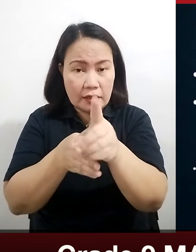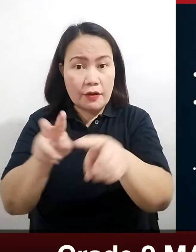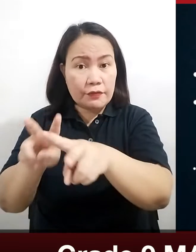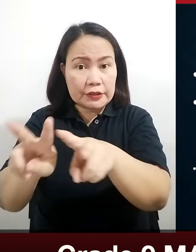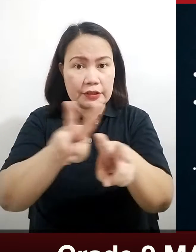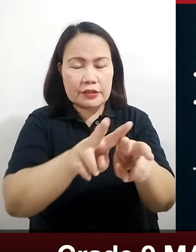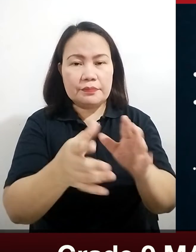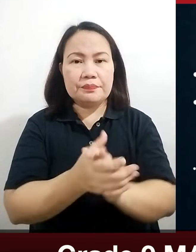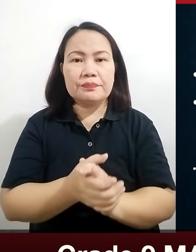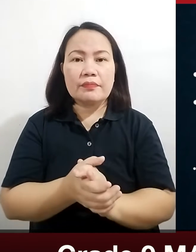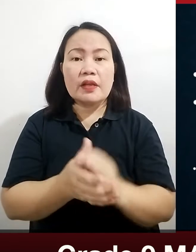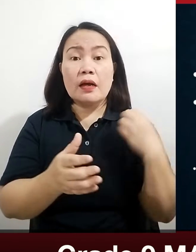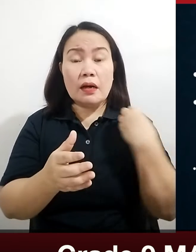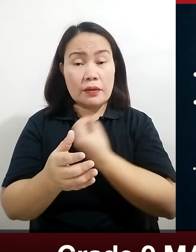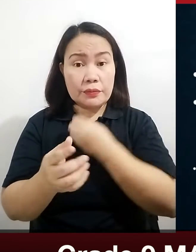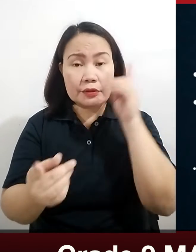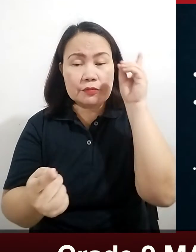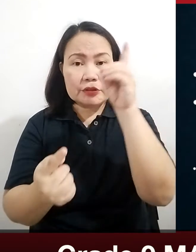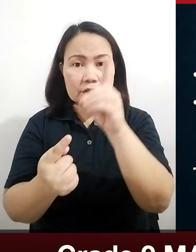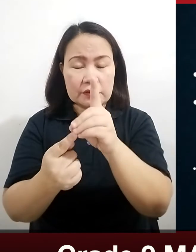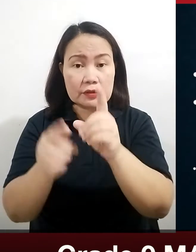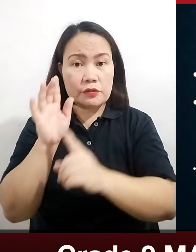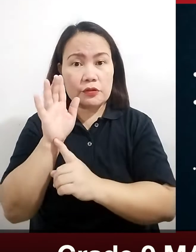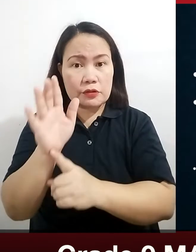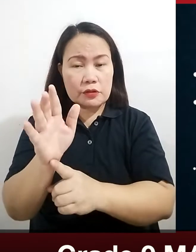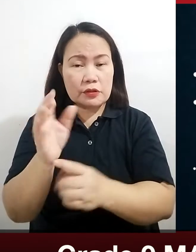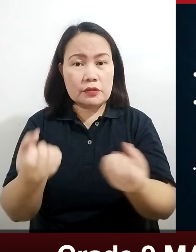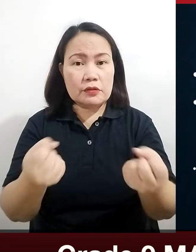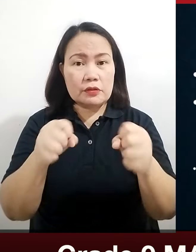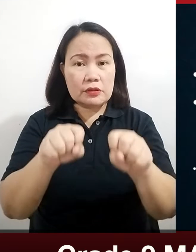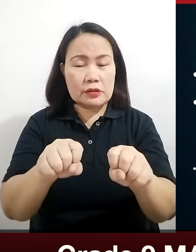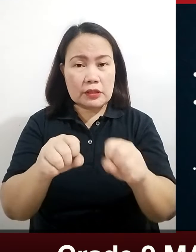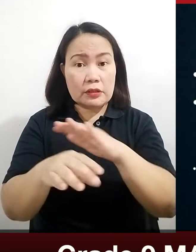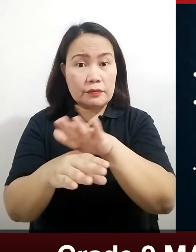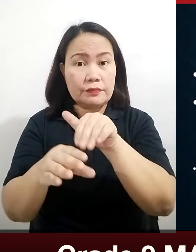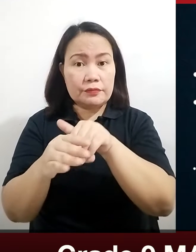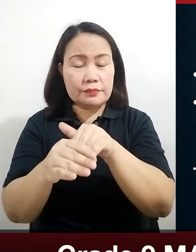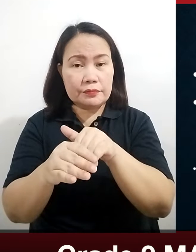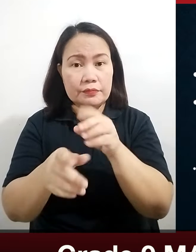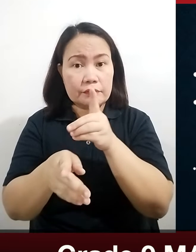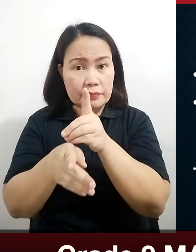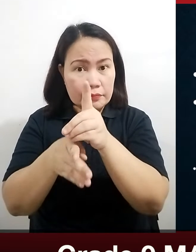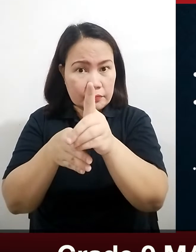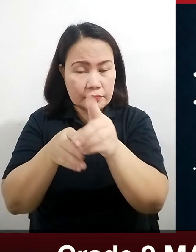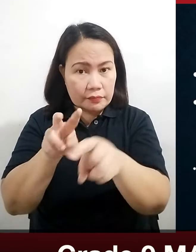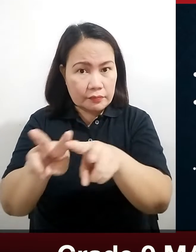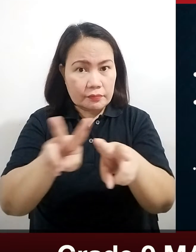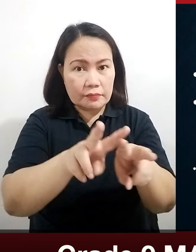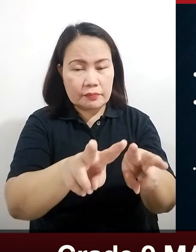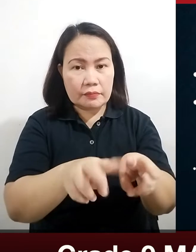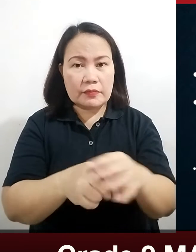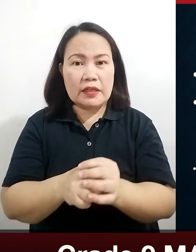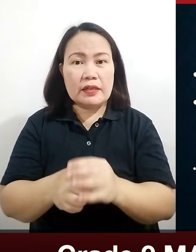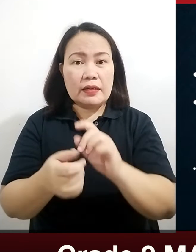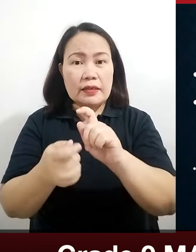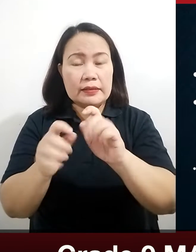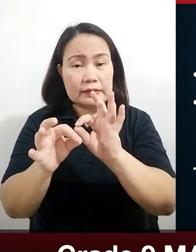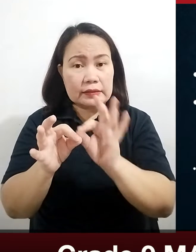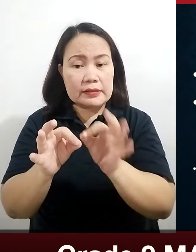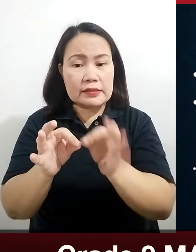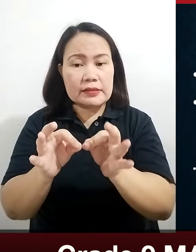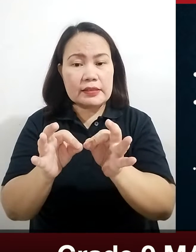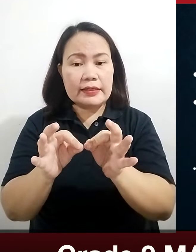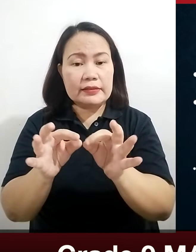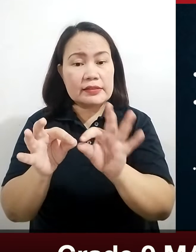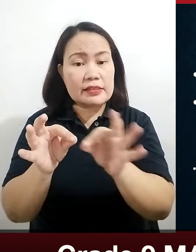Our objectives illustrate situation that involve direct variation, translate into variation statement a relationship